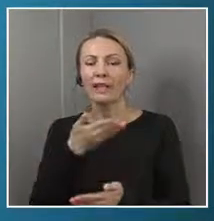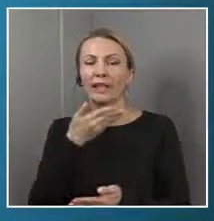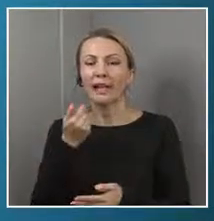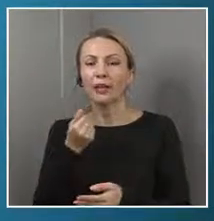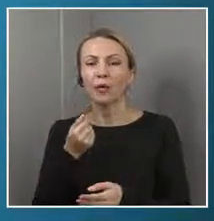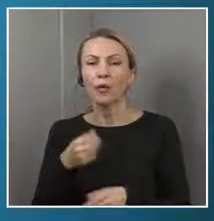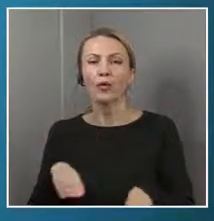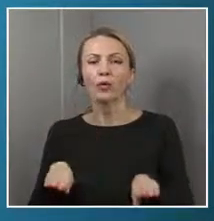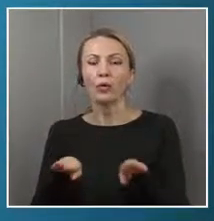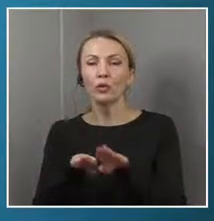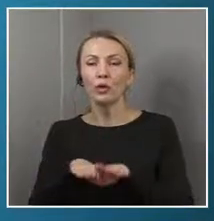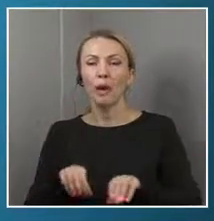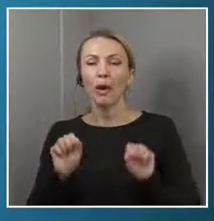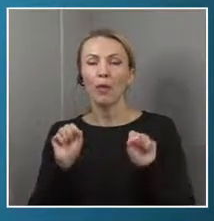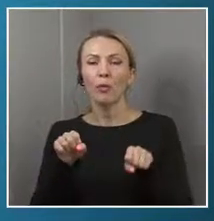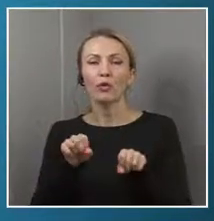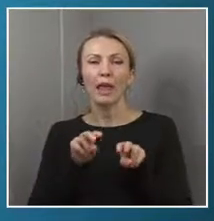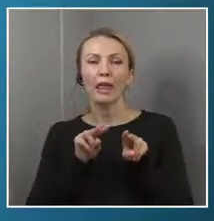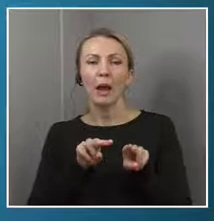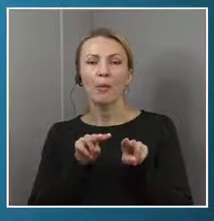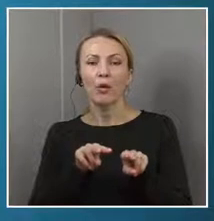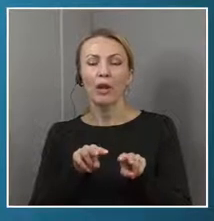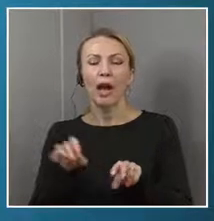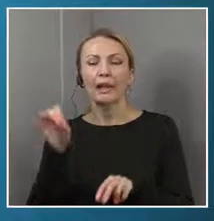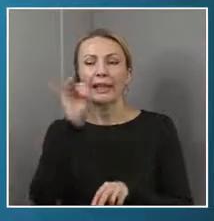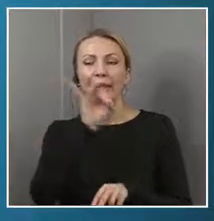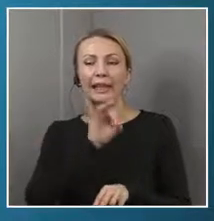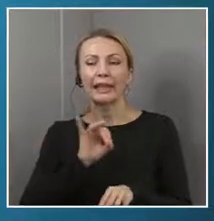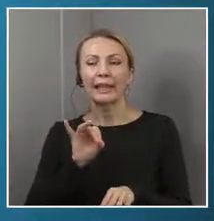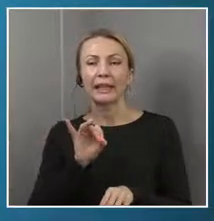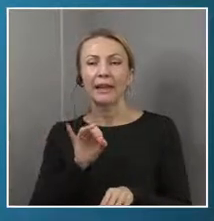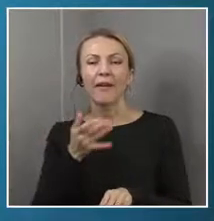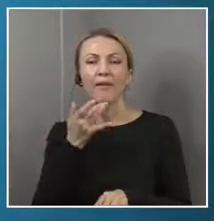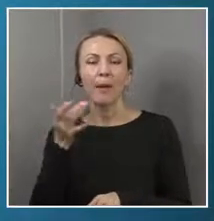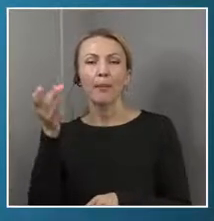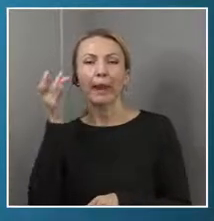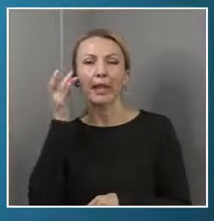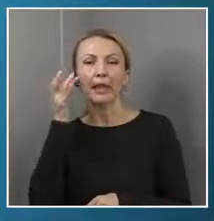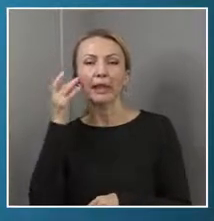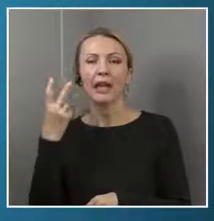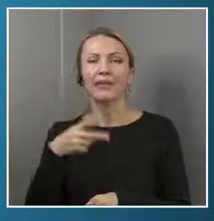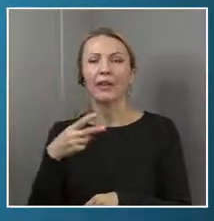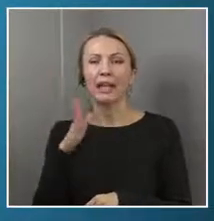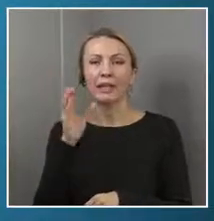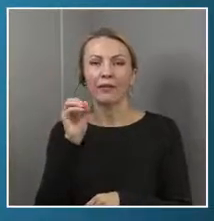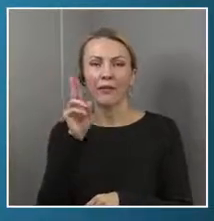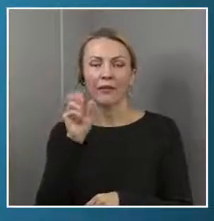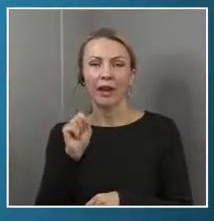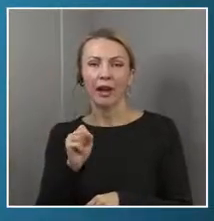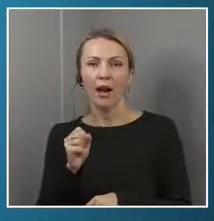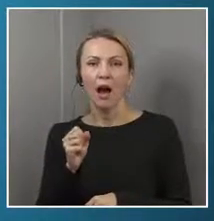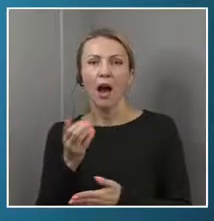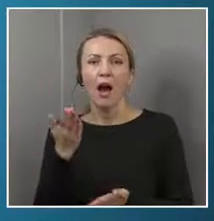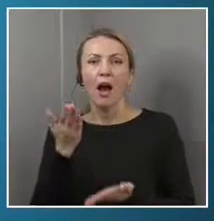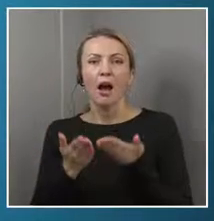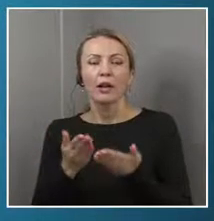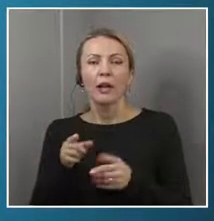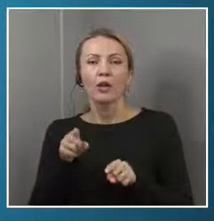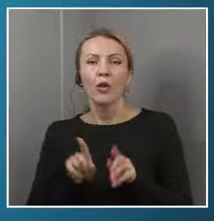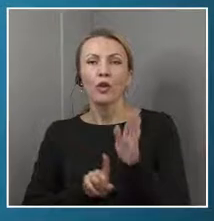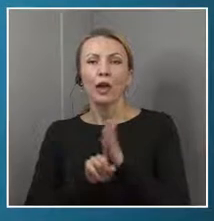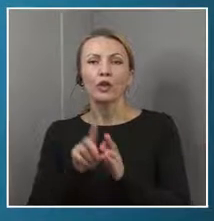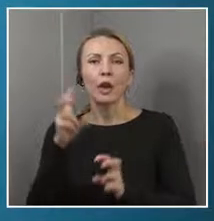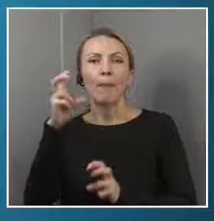and spectacularly rich industrialists started collecting contemporary art, which was very hot in the market of